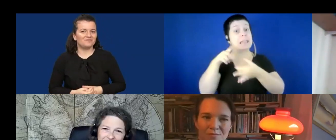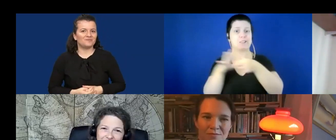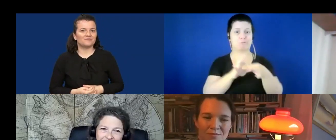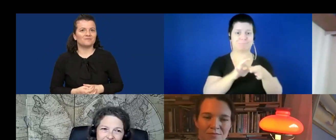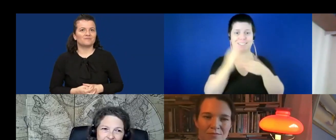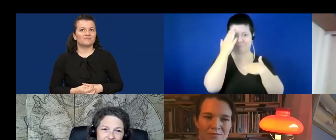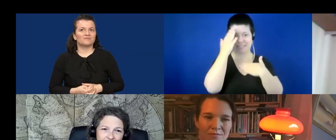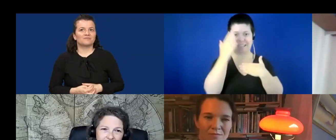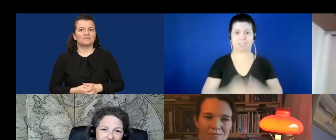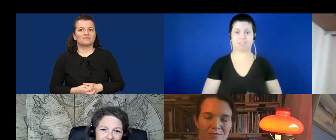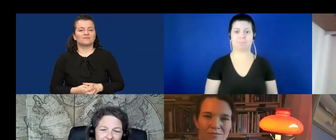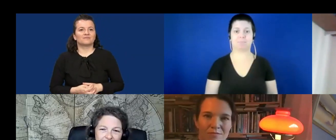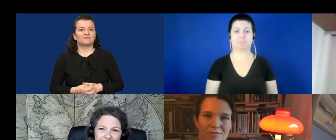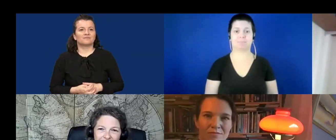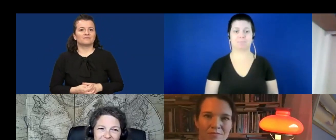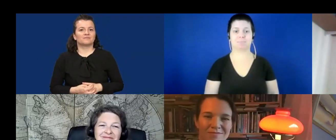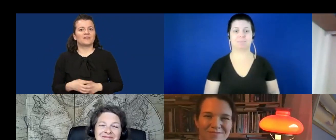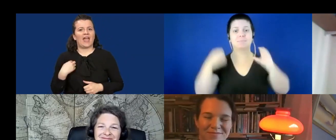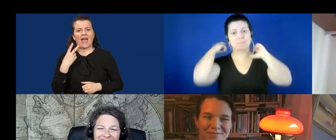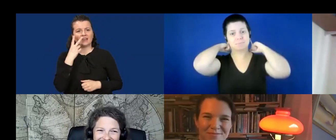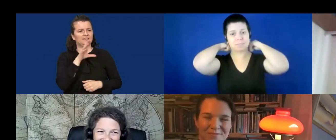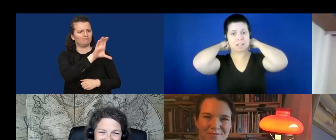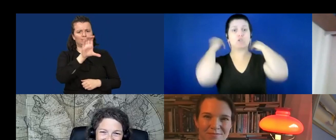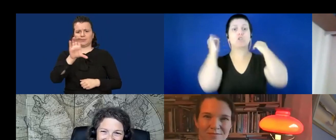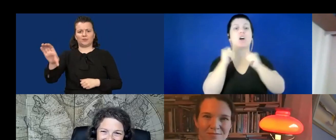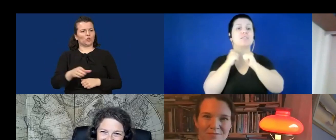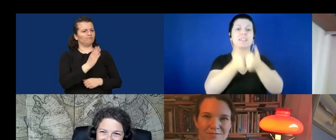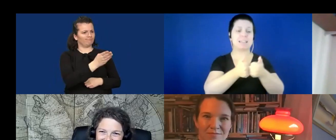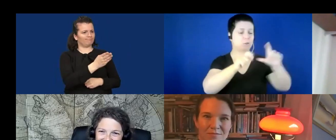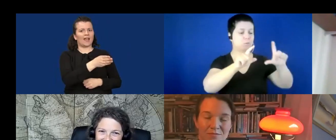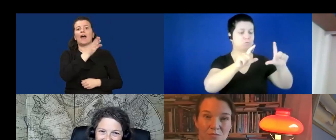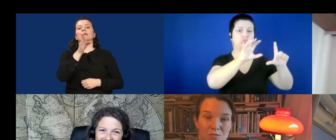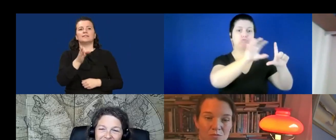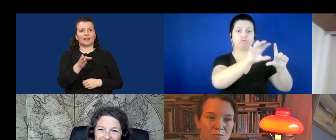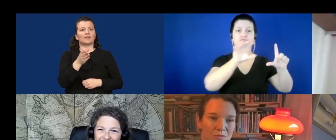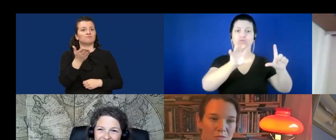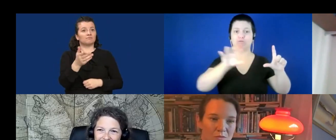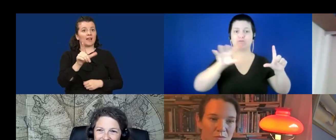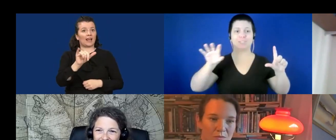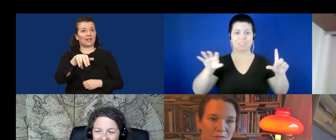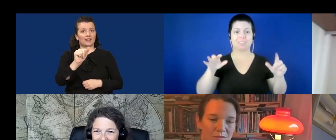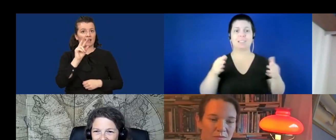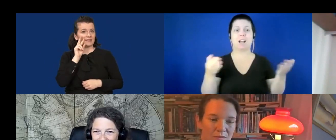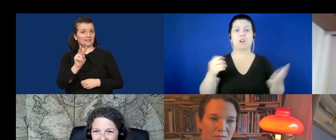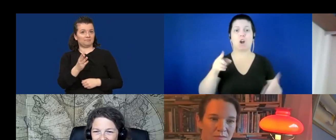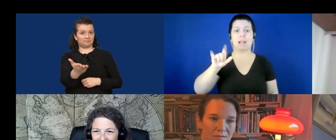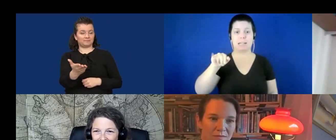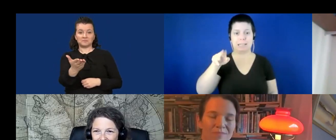I'm just going in the order that people are on my screen. So perhaps, Lina, could you introduce yourself